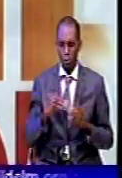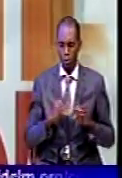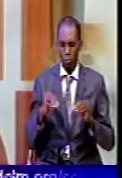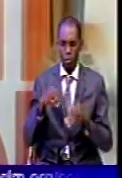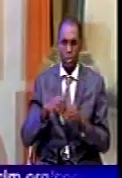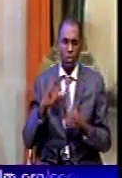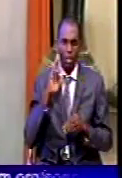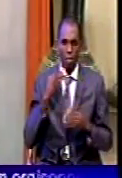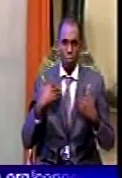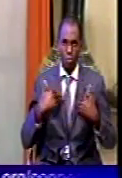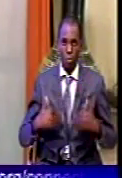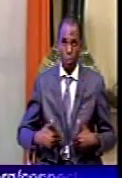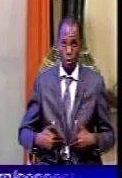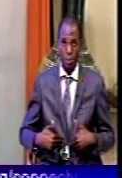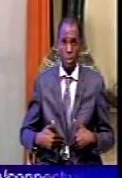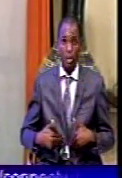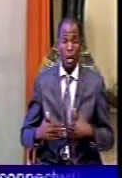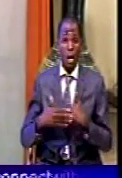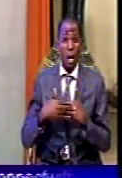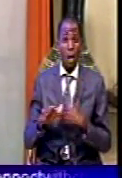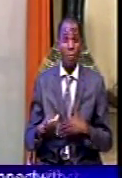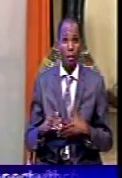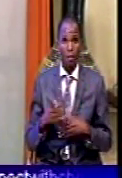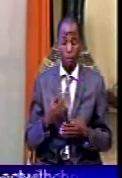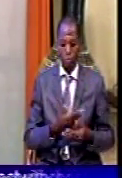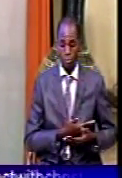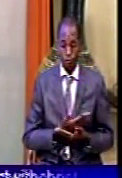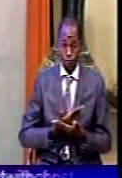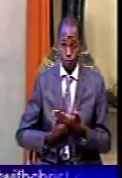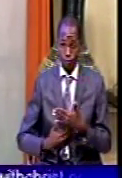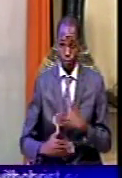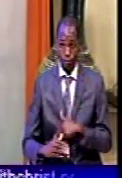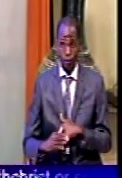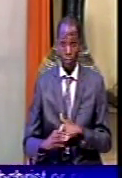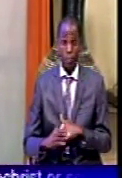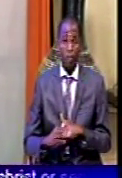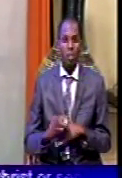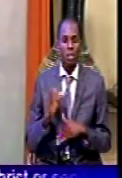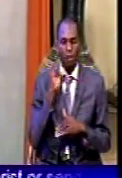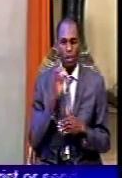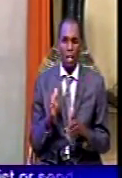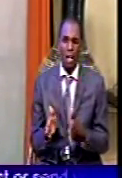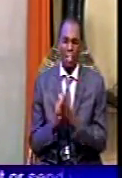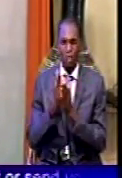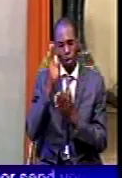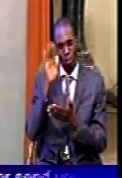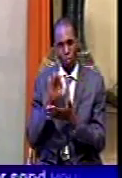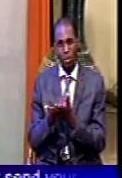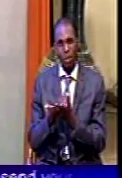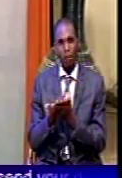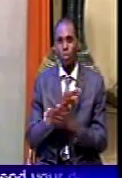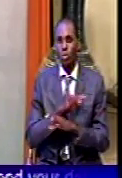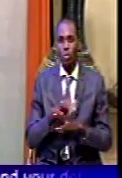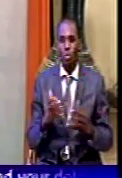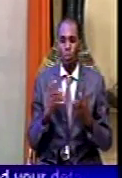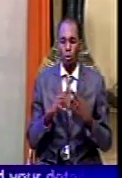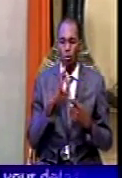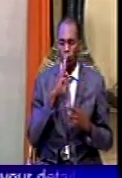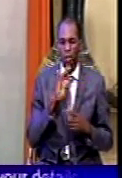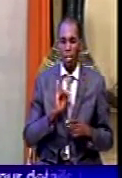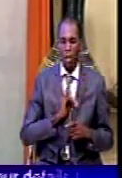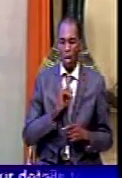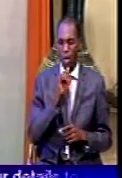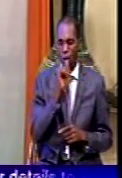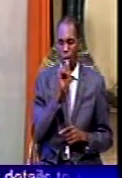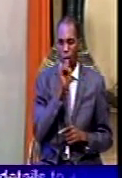navel, that I don't know what the thing is. He said, maybe the womb is setting. I didn't believe him because the first baby was CS and I didn't